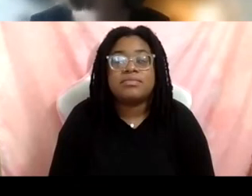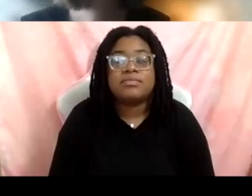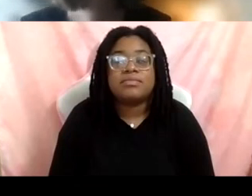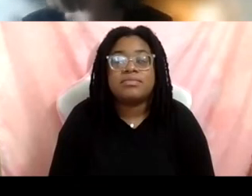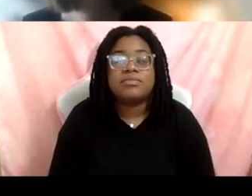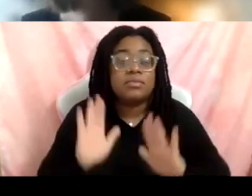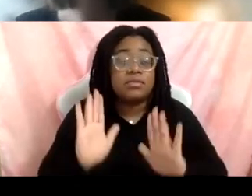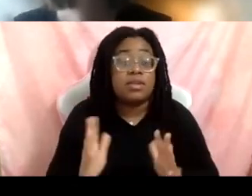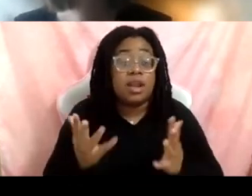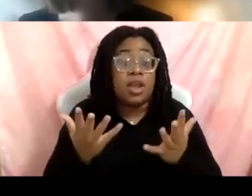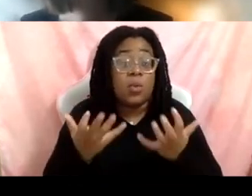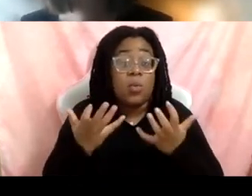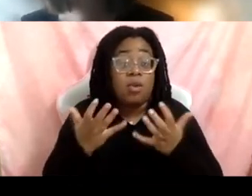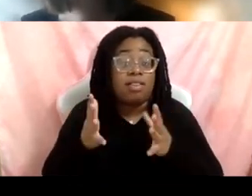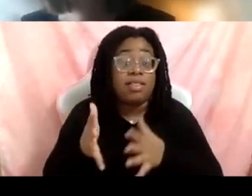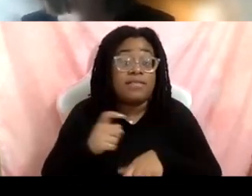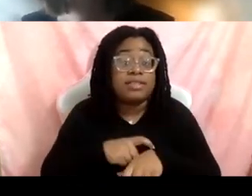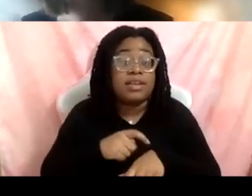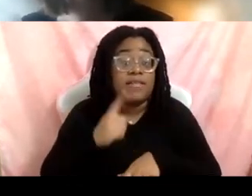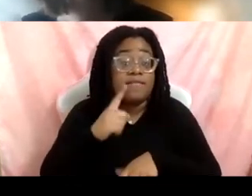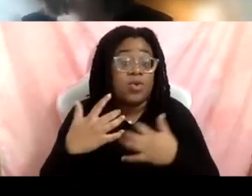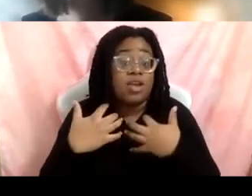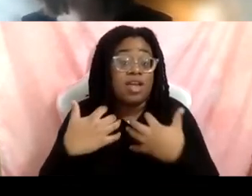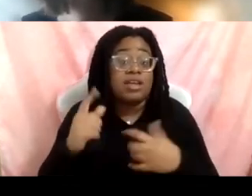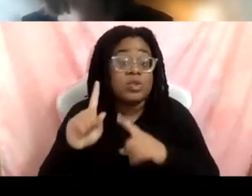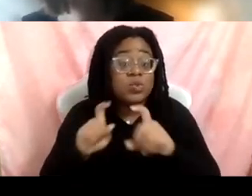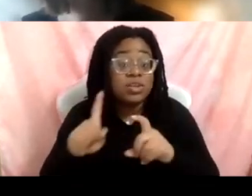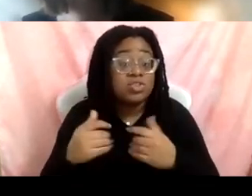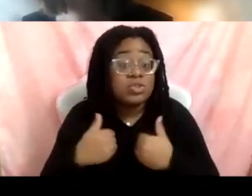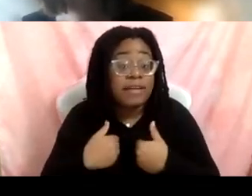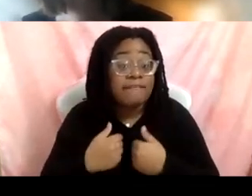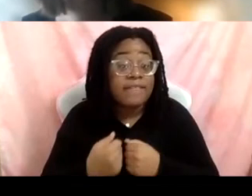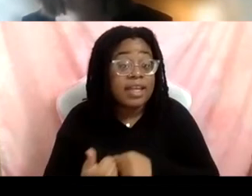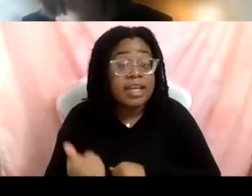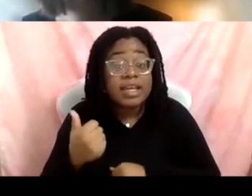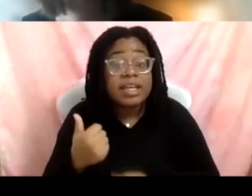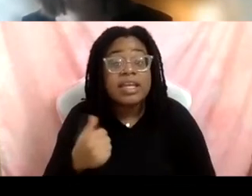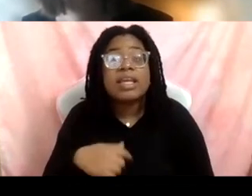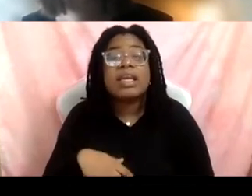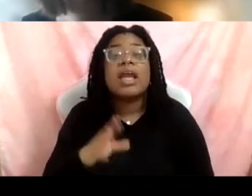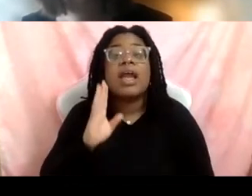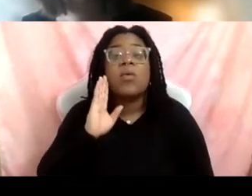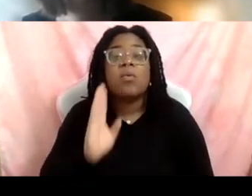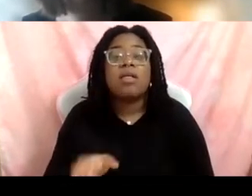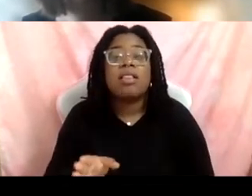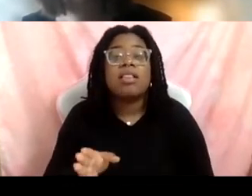Awesome. And I do want to leave time for any audience questions if we have any, but I